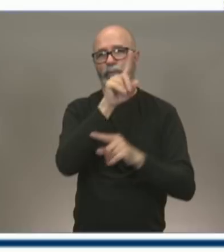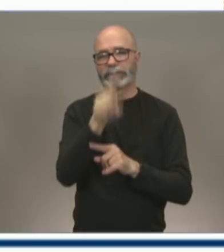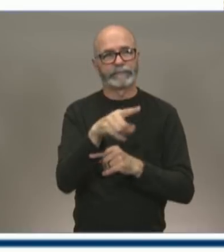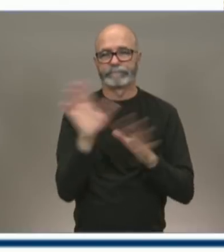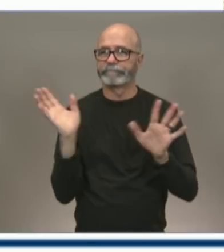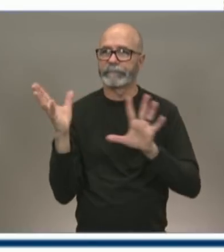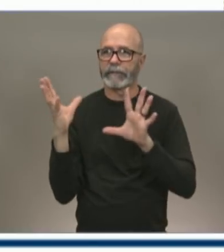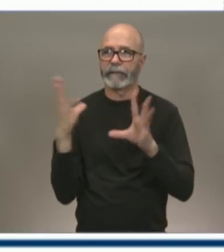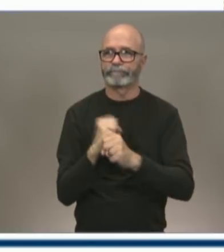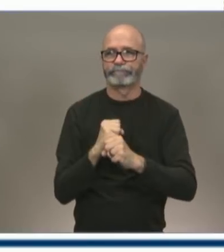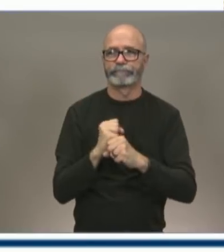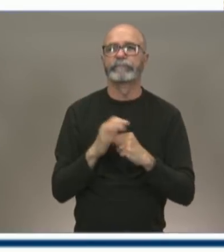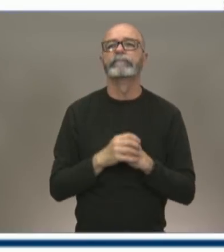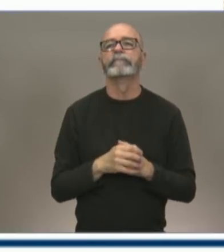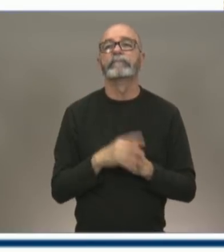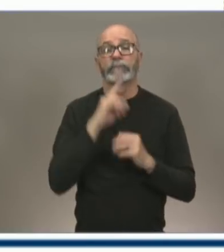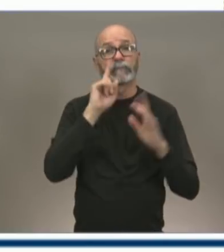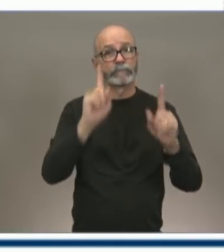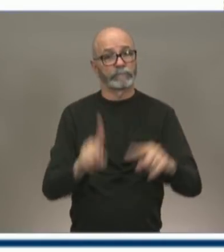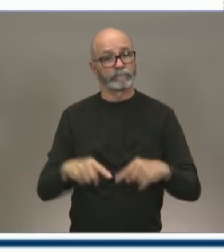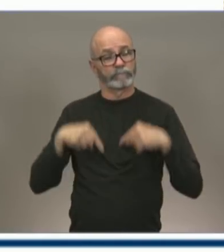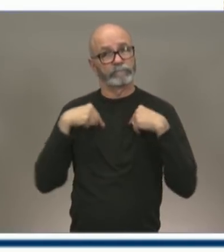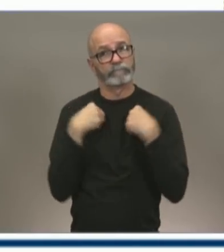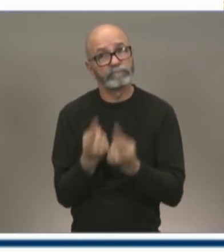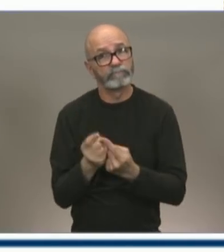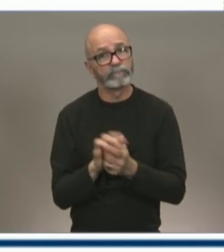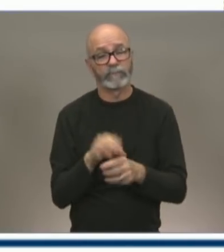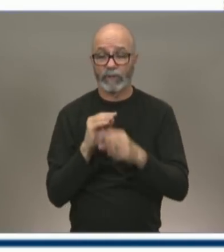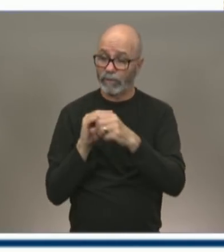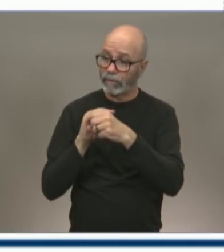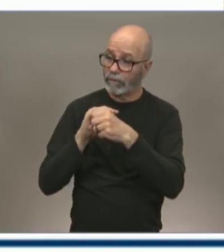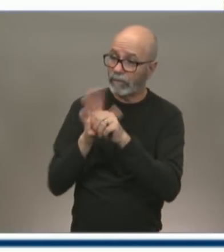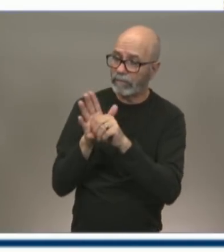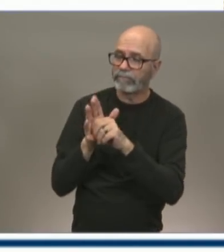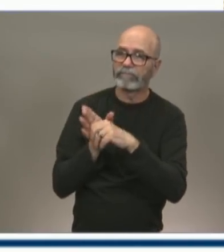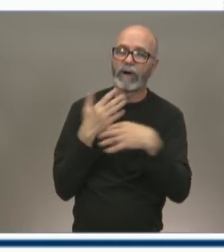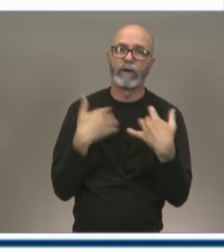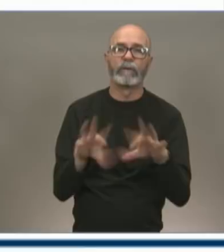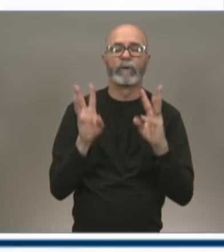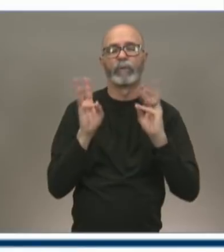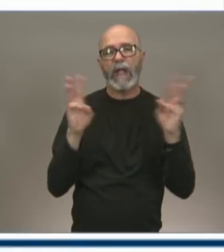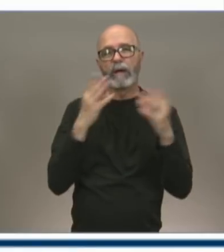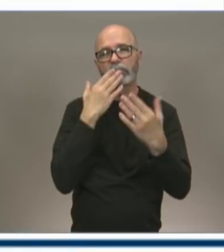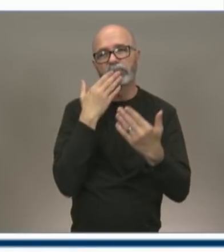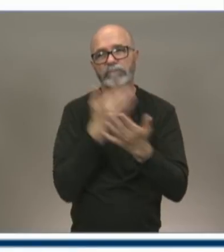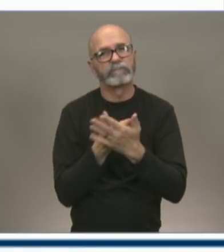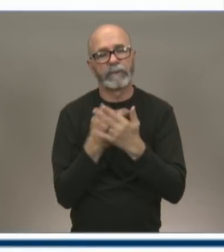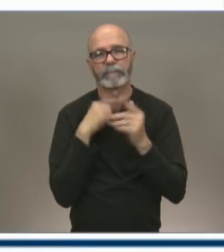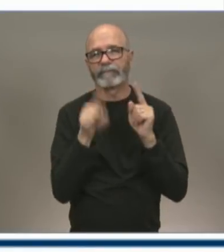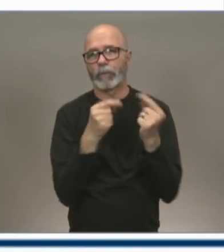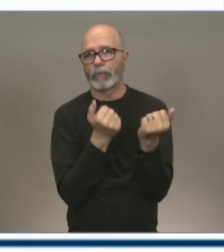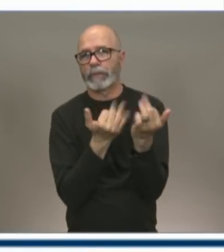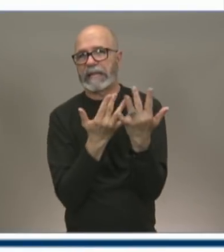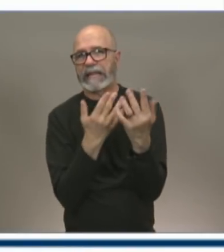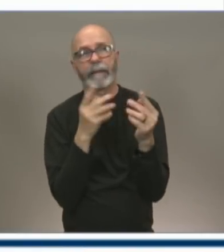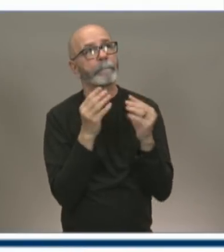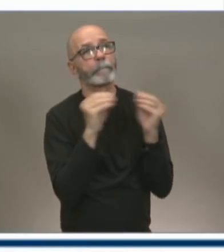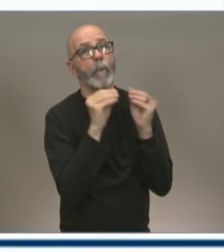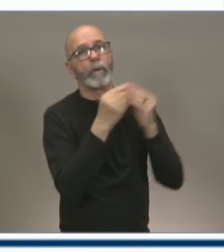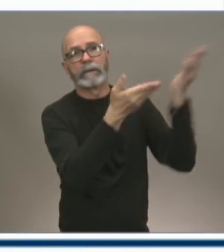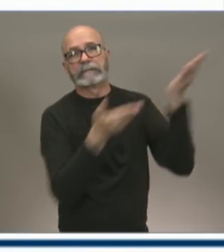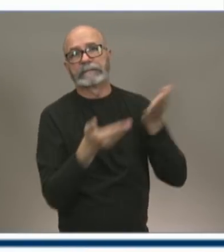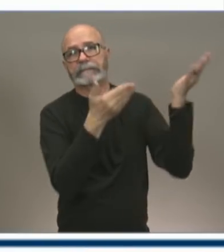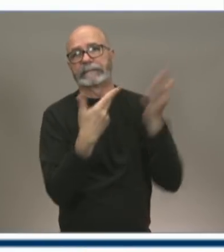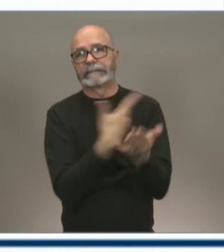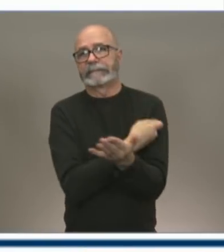containing COVID, and that is exactly what we need to continue to do, is we're waiting for the vaccine supply to be more consistent. I know there have